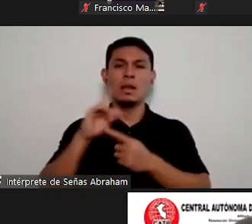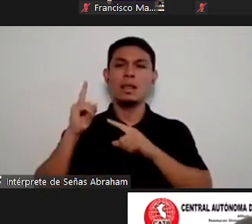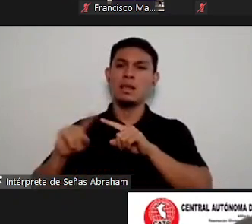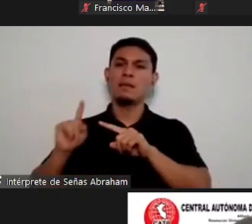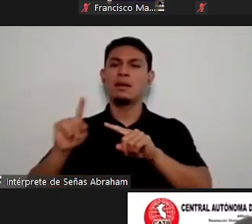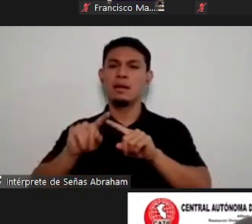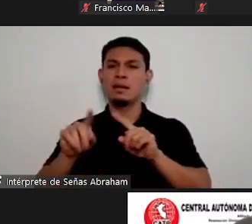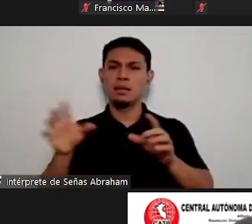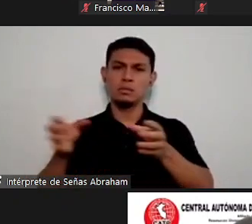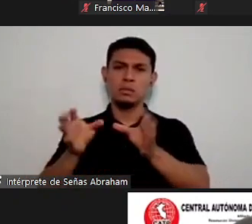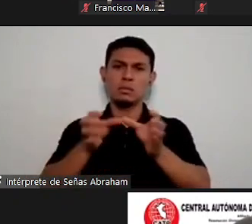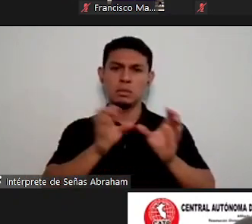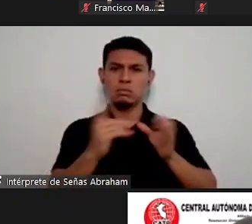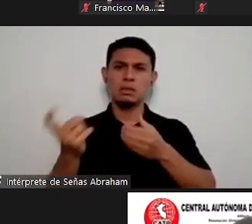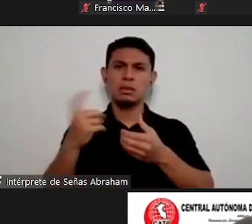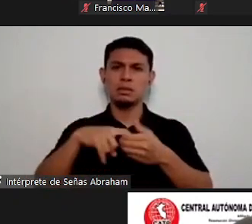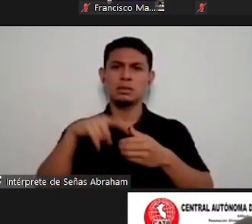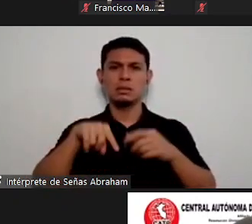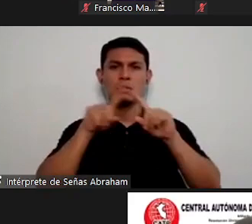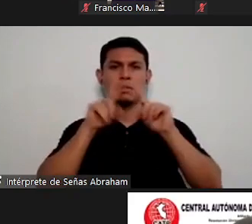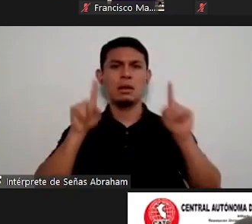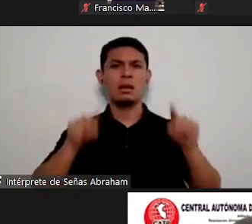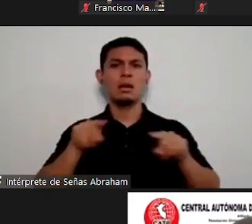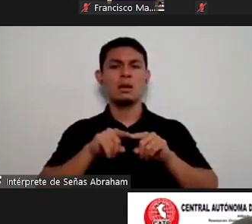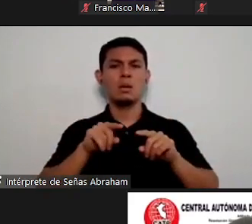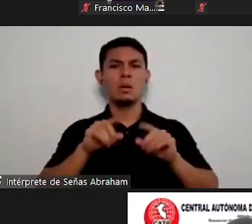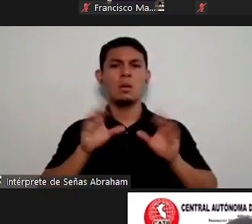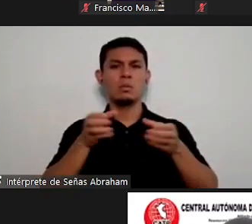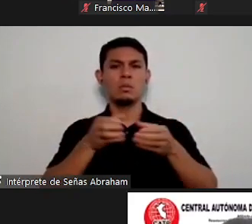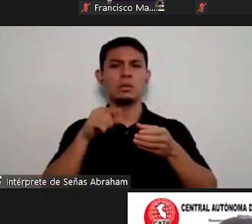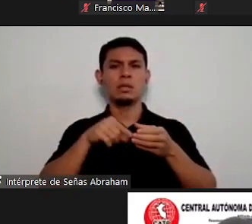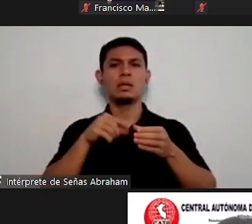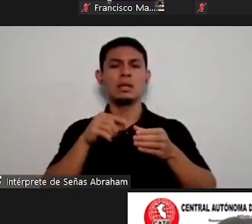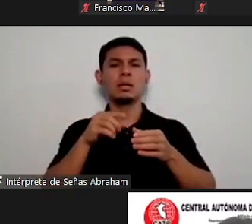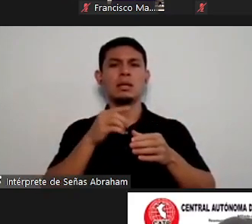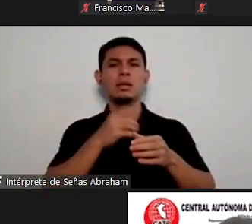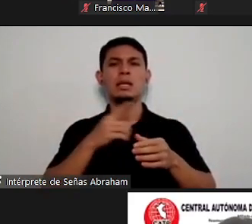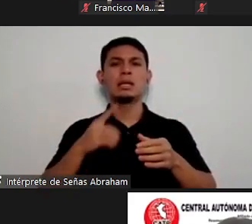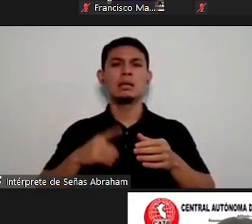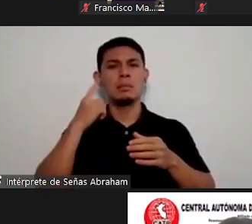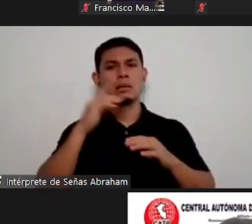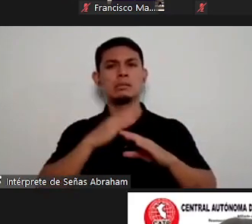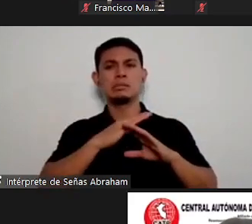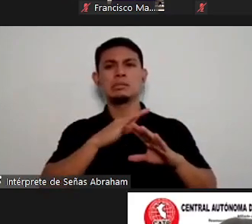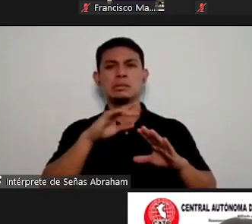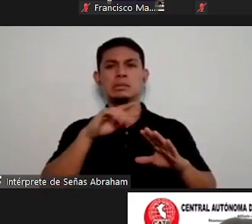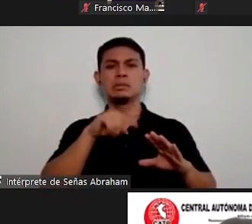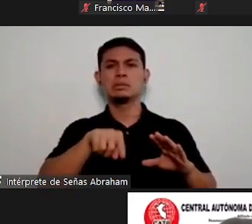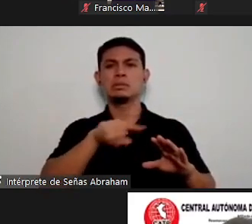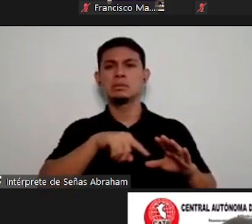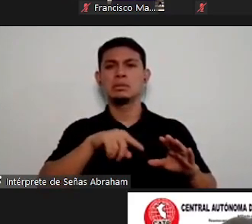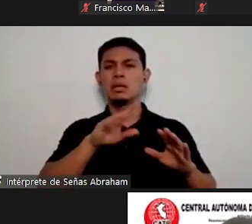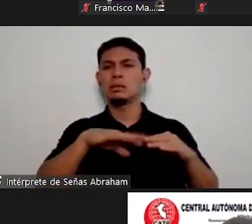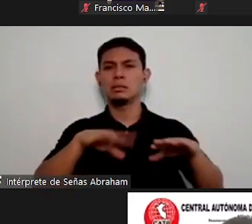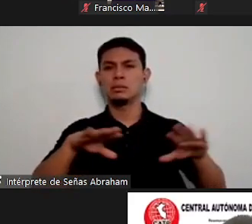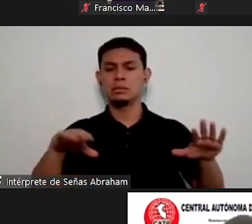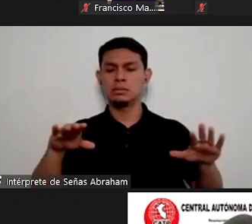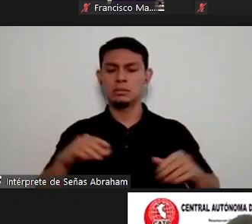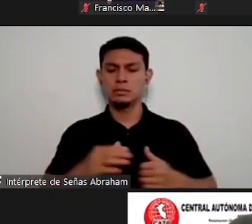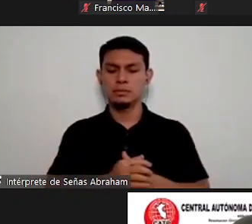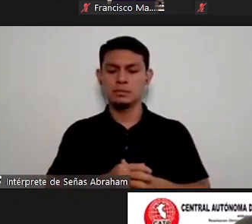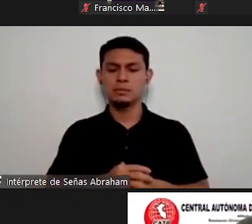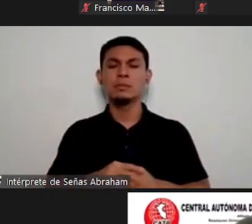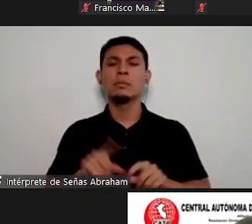joy of commitment from the different stakeholders that work in the national committee of prevention and eradication of child